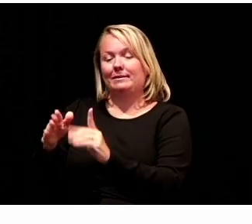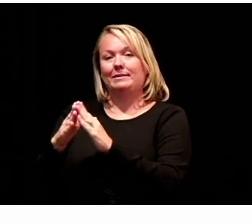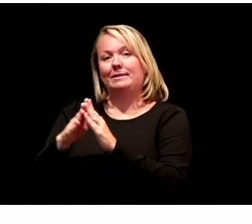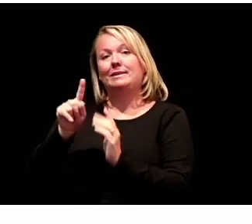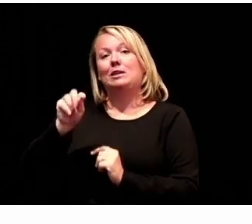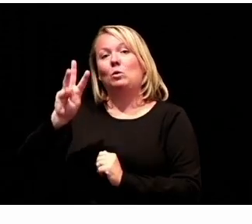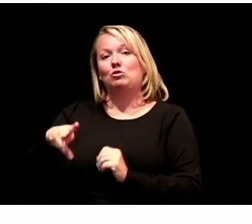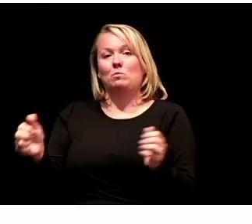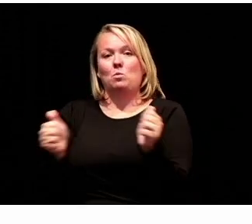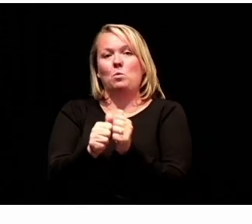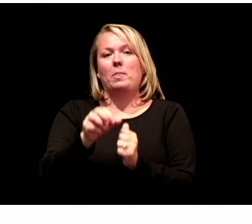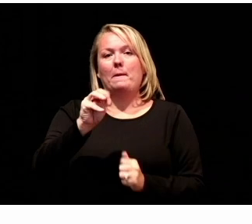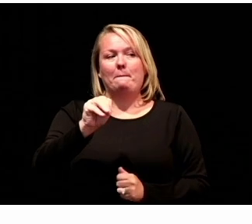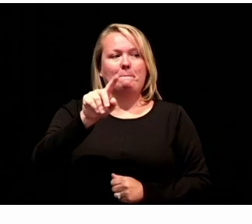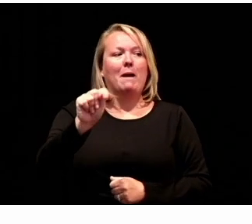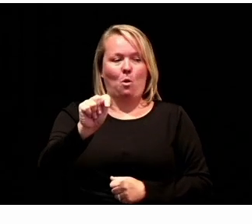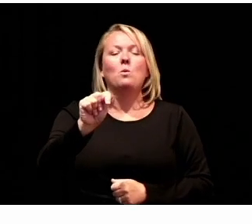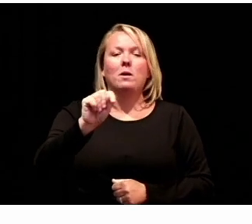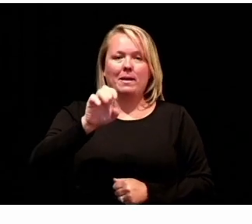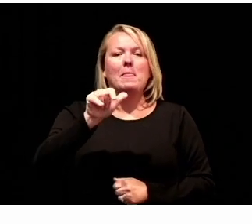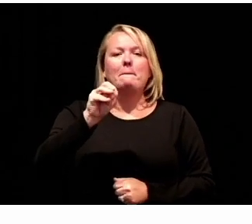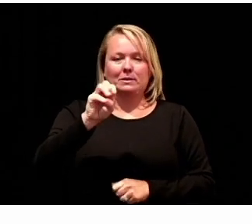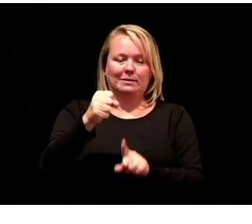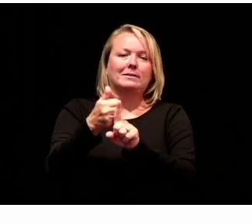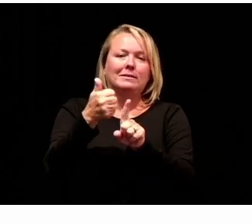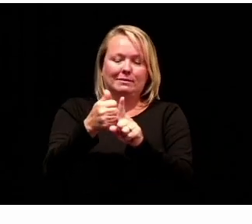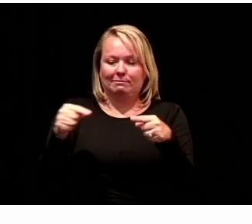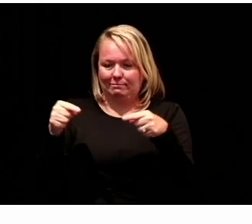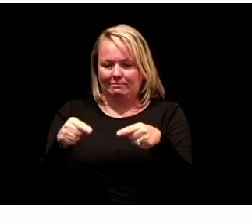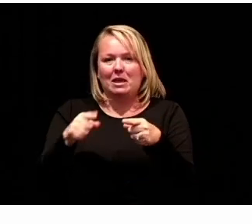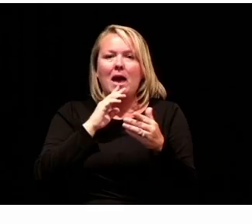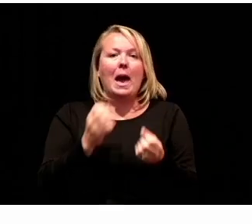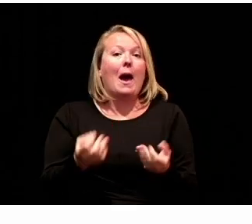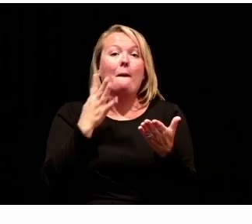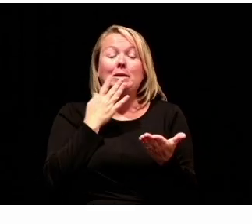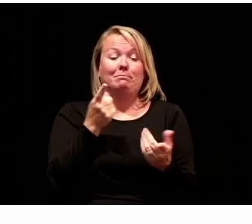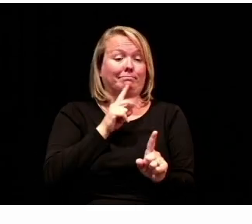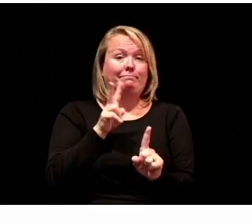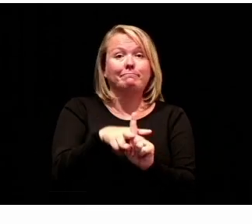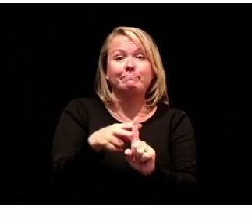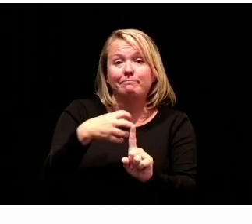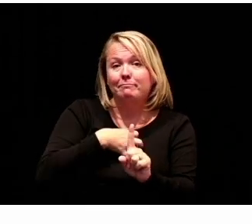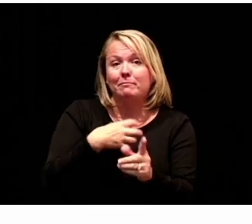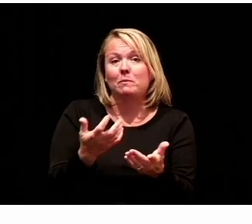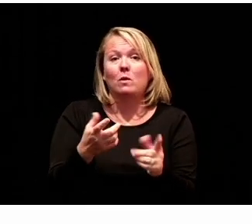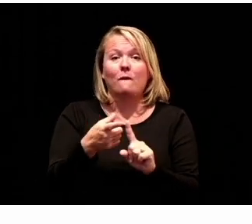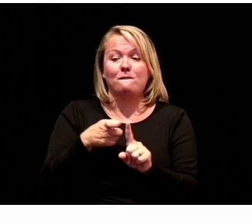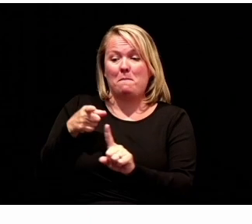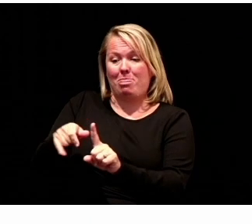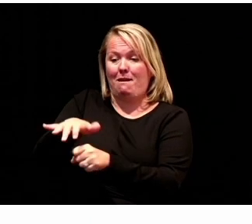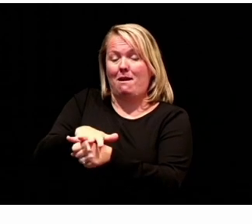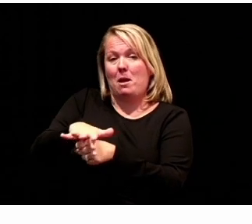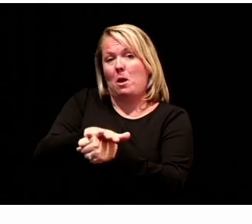County, 24.4, Wayne County, 22.6, Monroe County, 22.6 as well, Calhoun County,